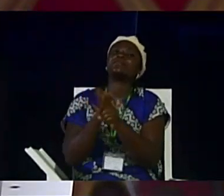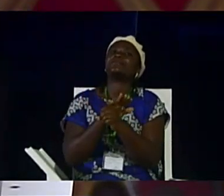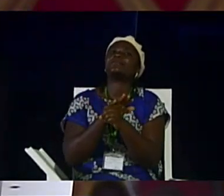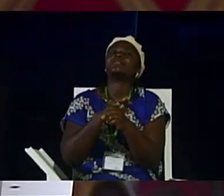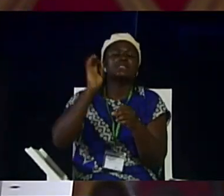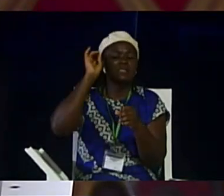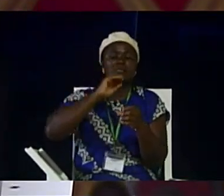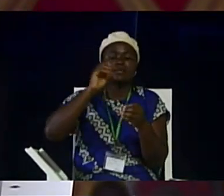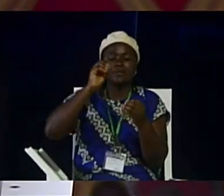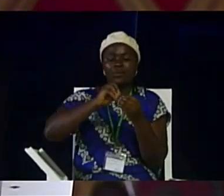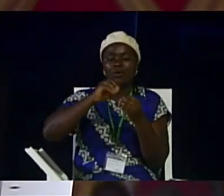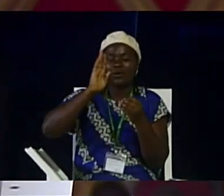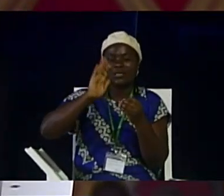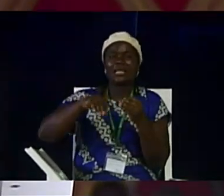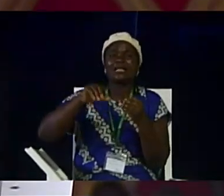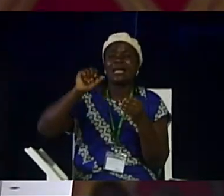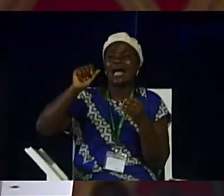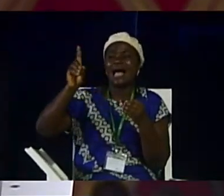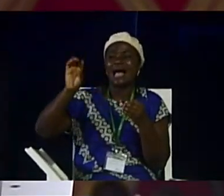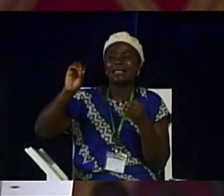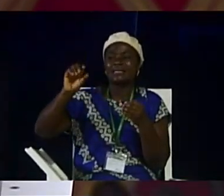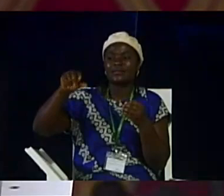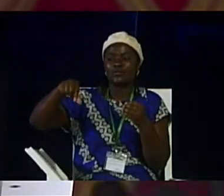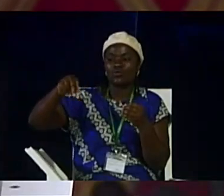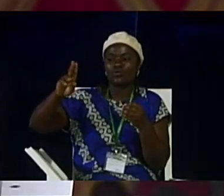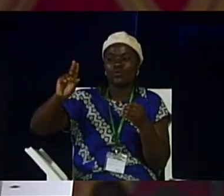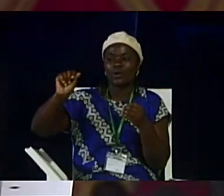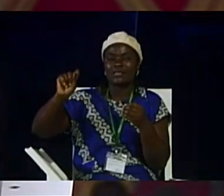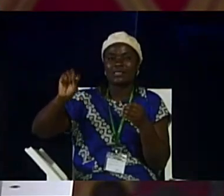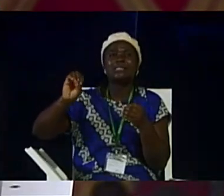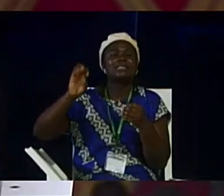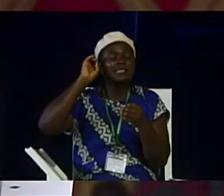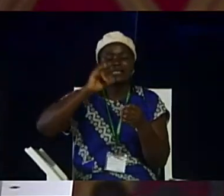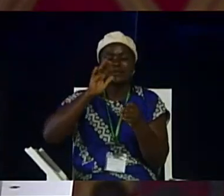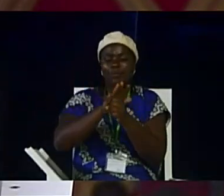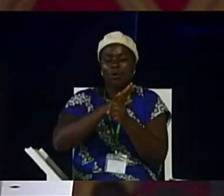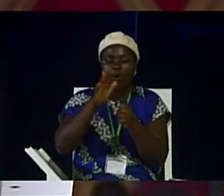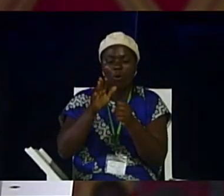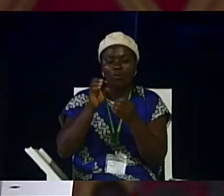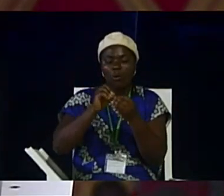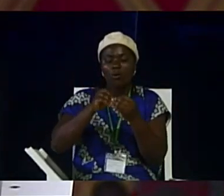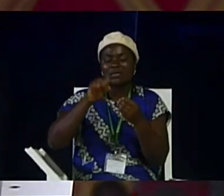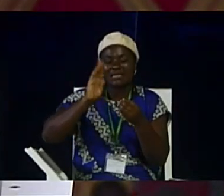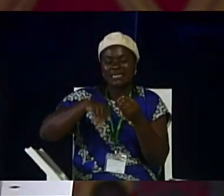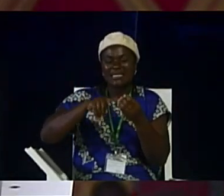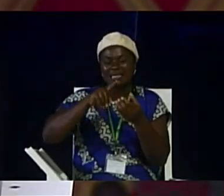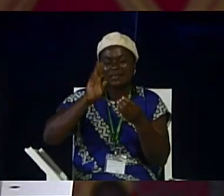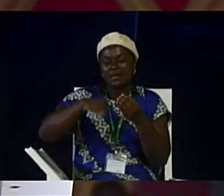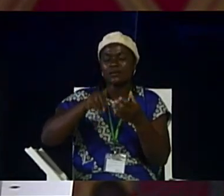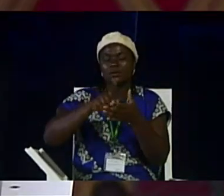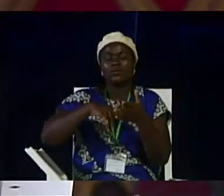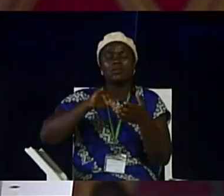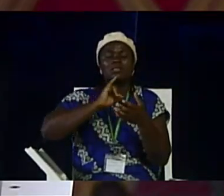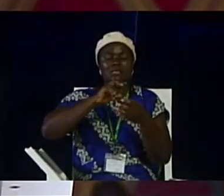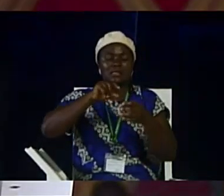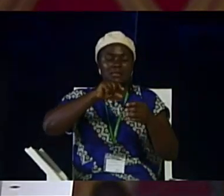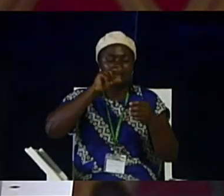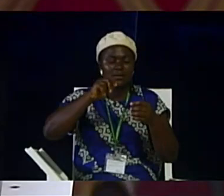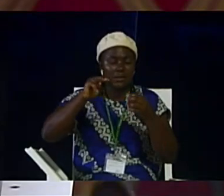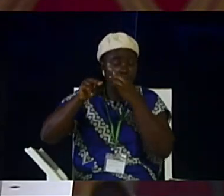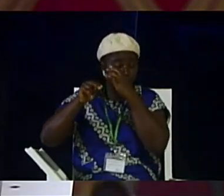adequate. He is more than what is needed. He is more than competent, more